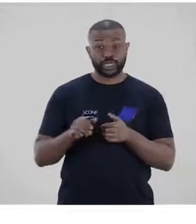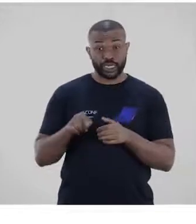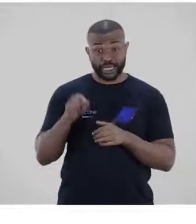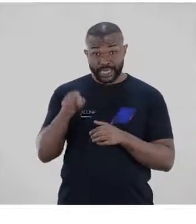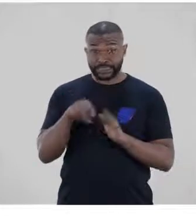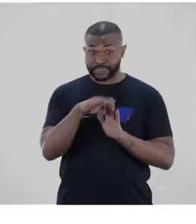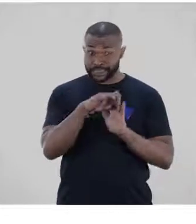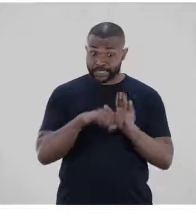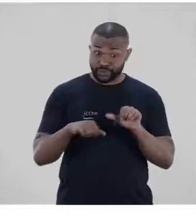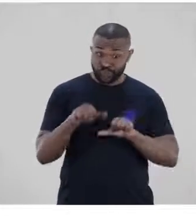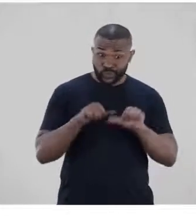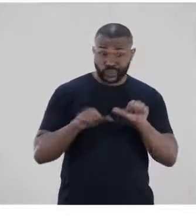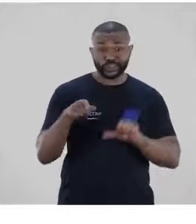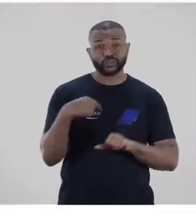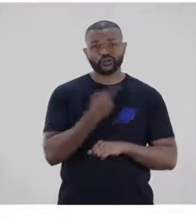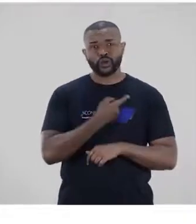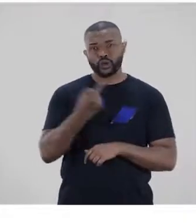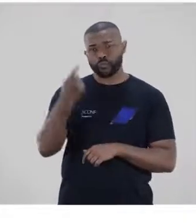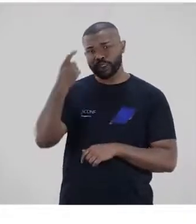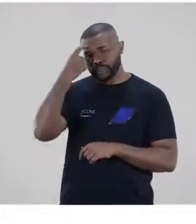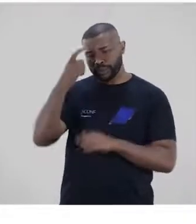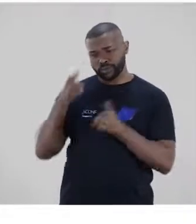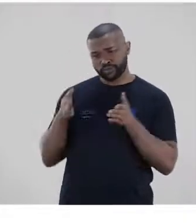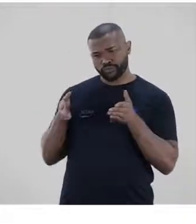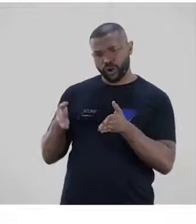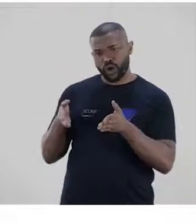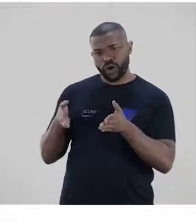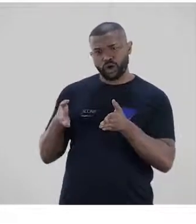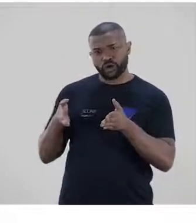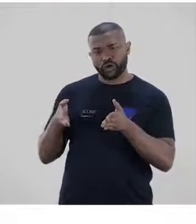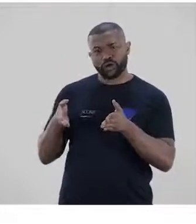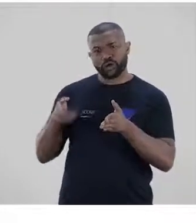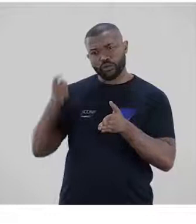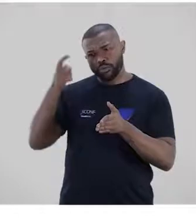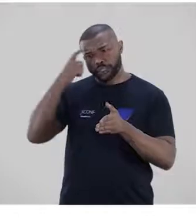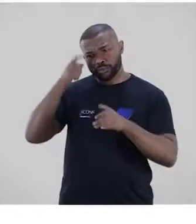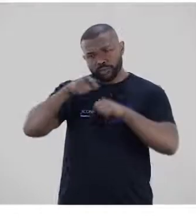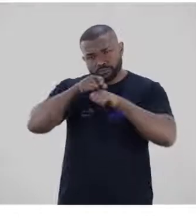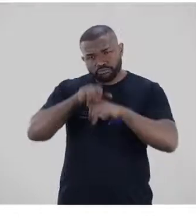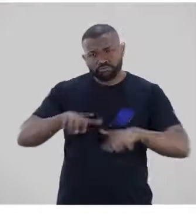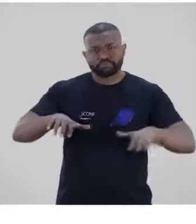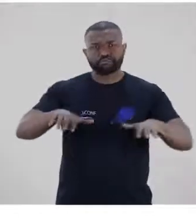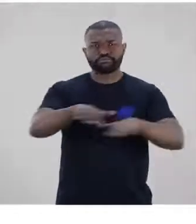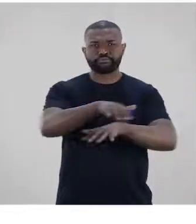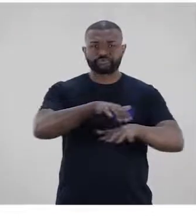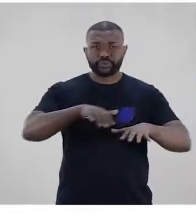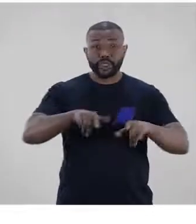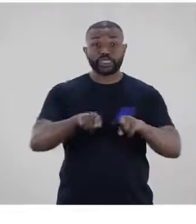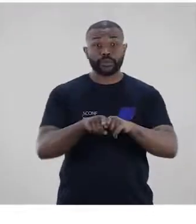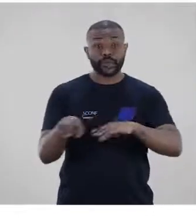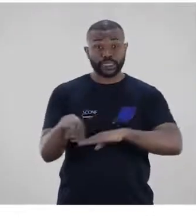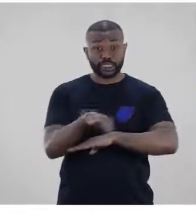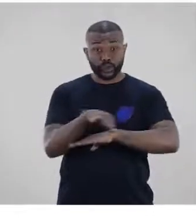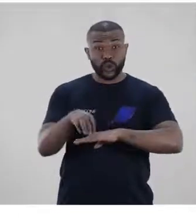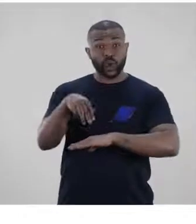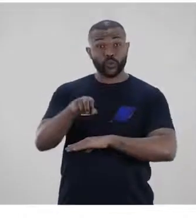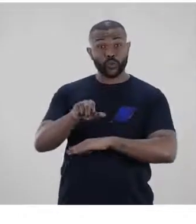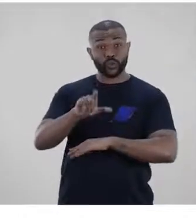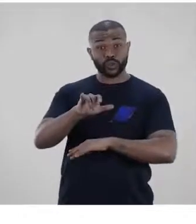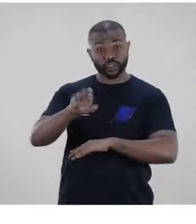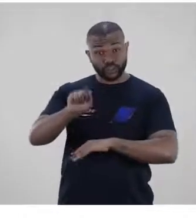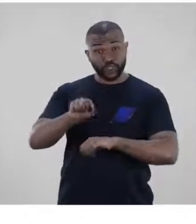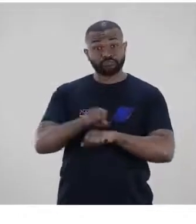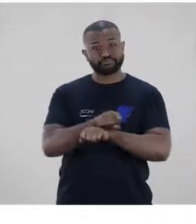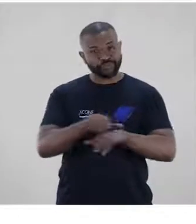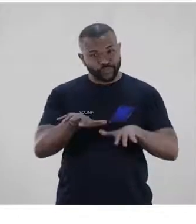centralized thinking to decentralized ownership of the data, from a monolithic architecture to a distributed architecture, truly a distributed